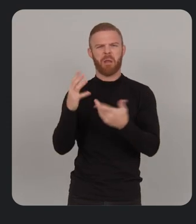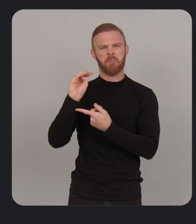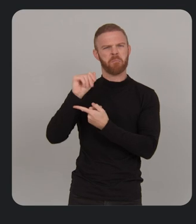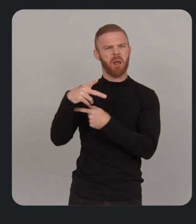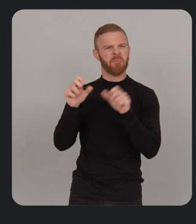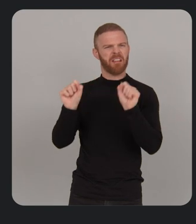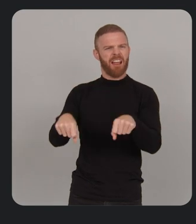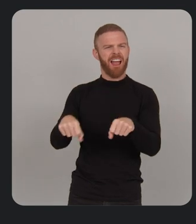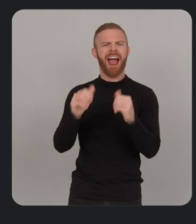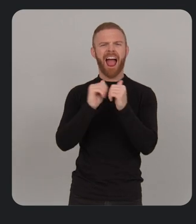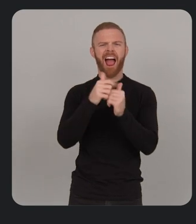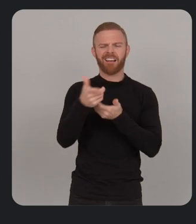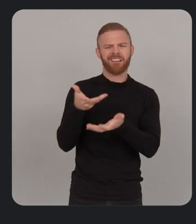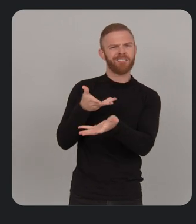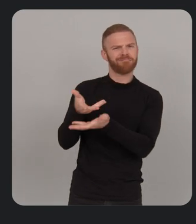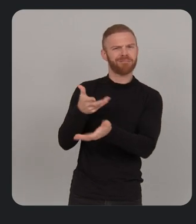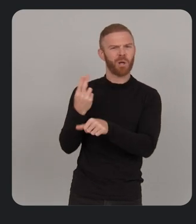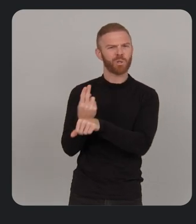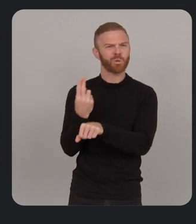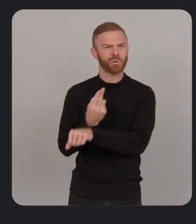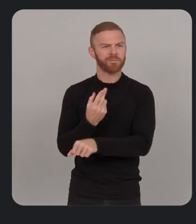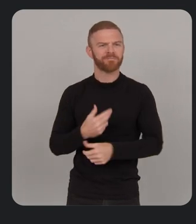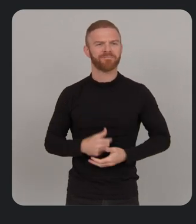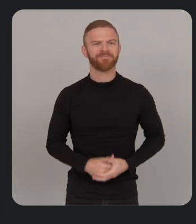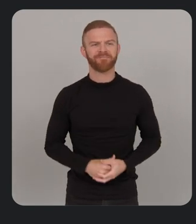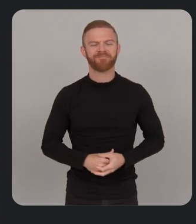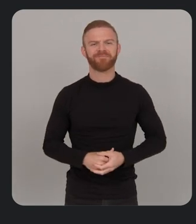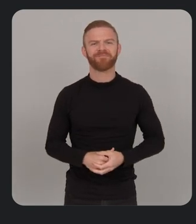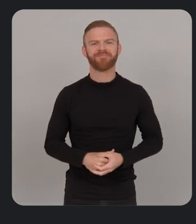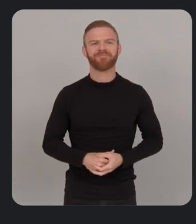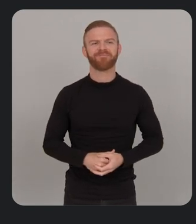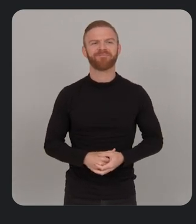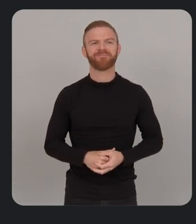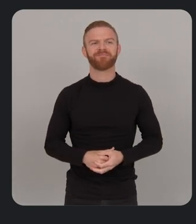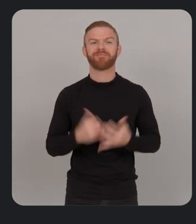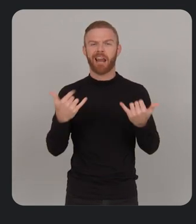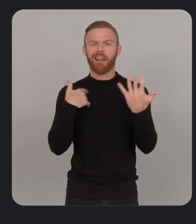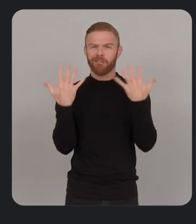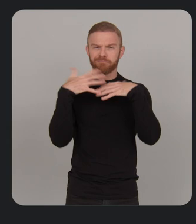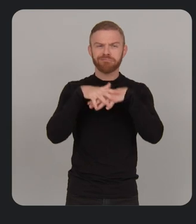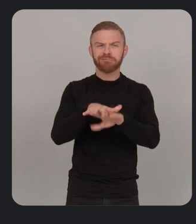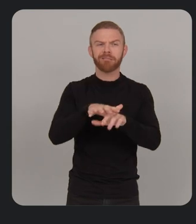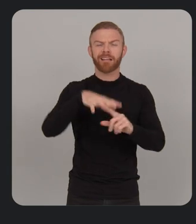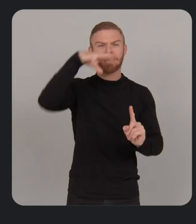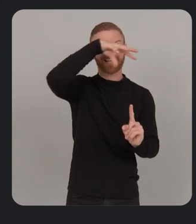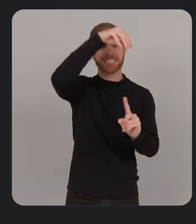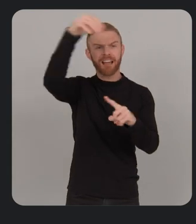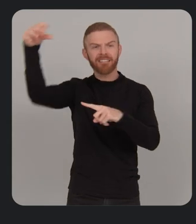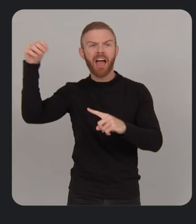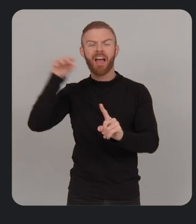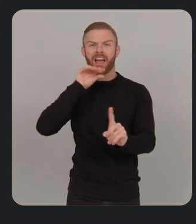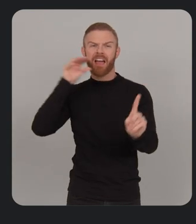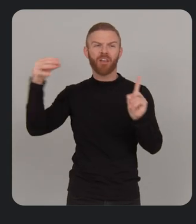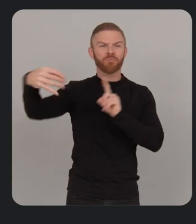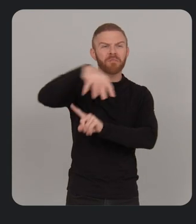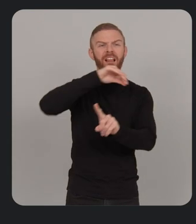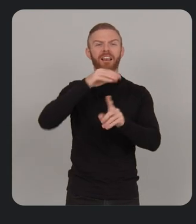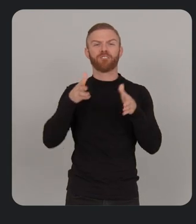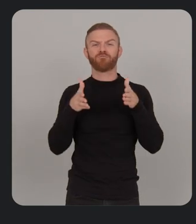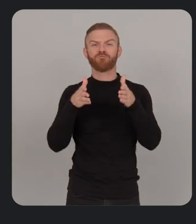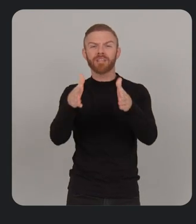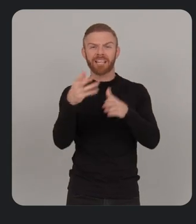reimagining what a map can be and how you can engage with it. We can now fuse together satellite,